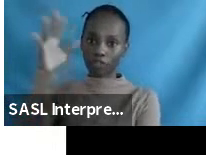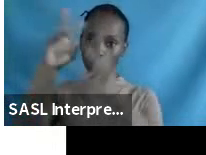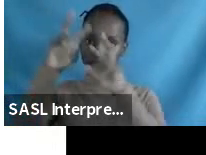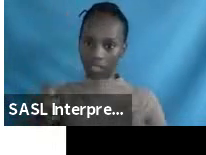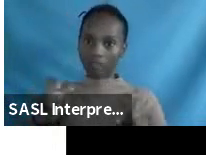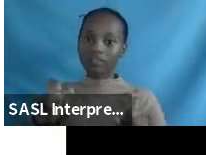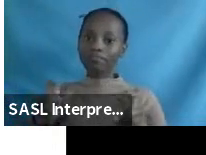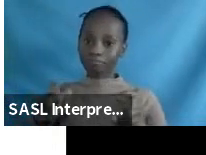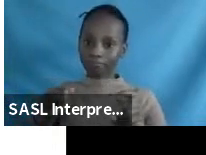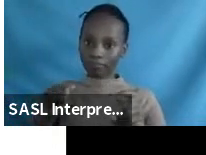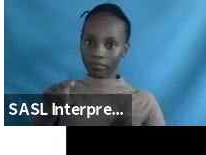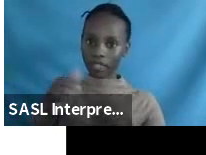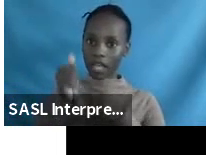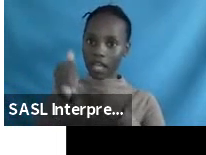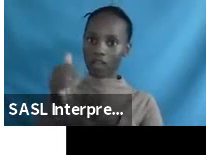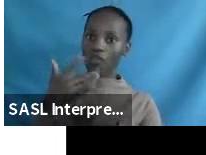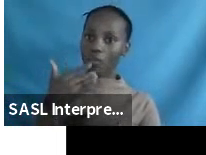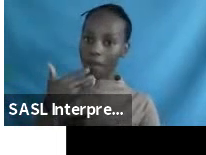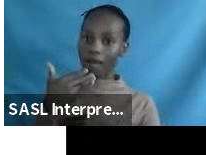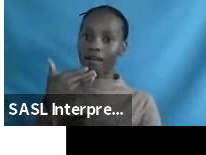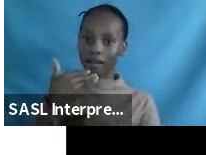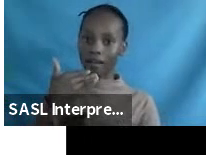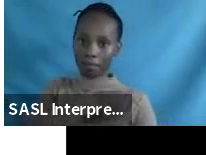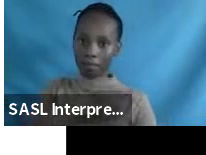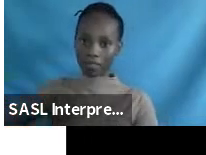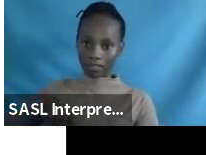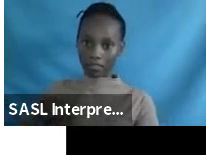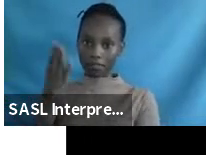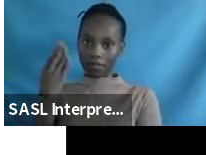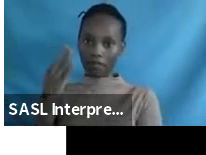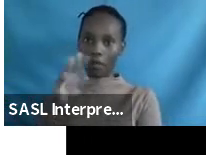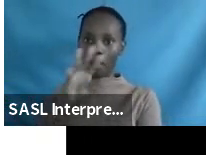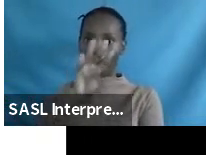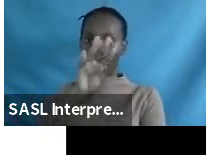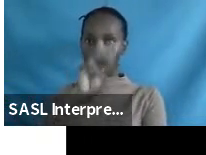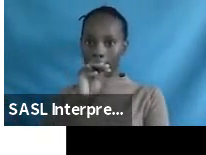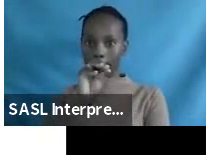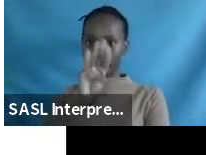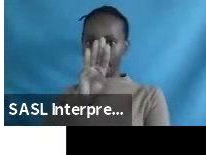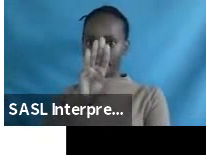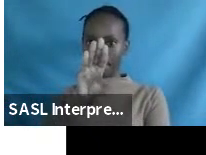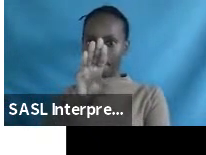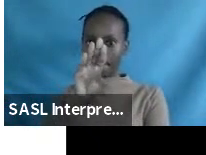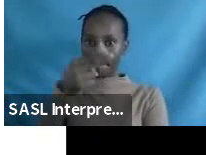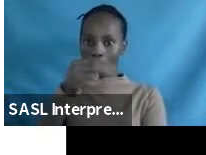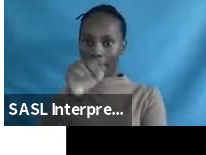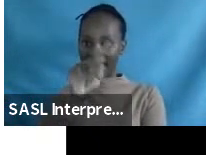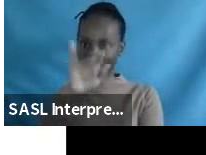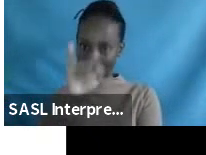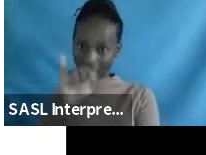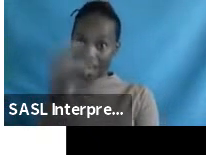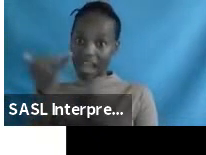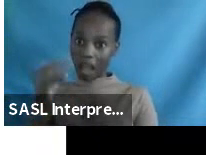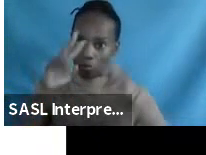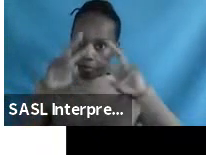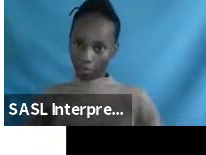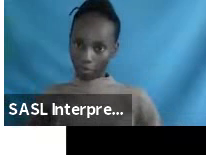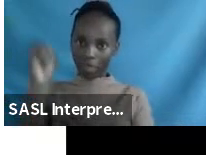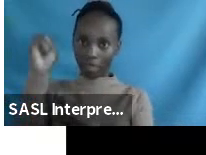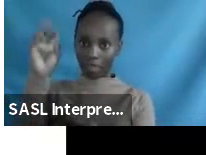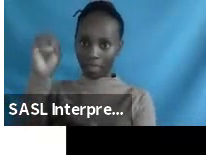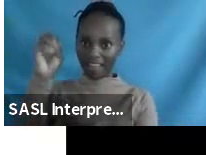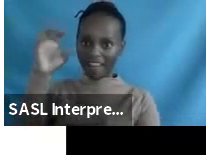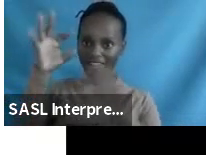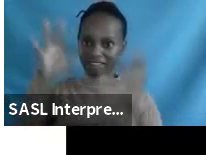former President Thabo Mbeki. And I'm going to quickly run through the findings of that particular panel, whose report came out